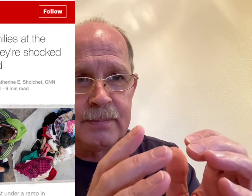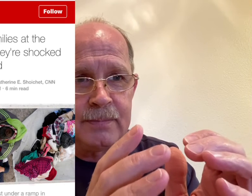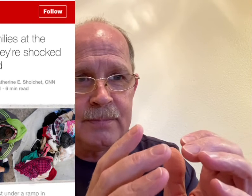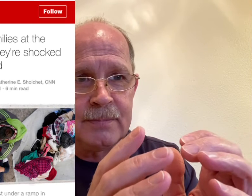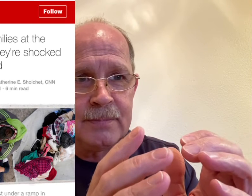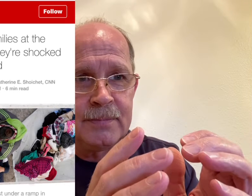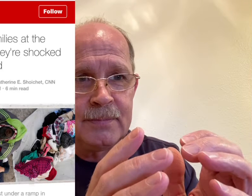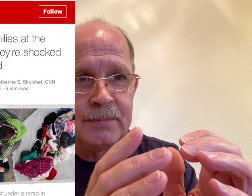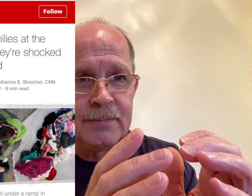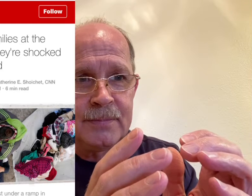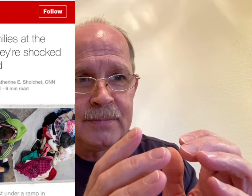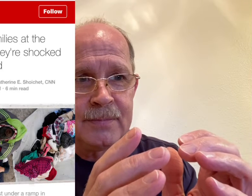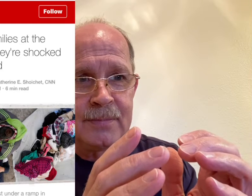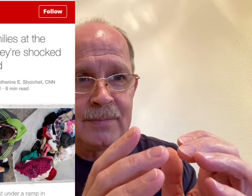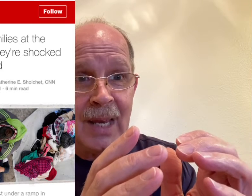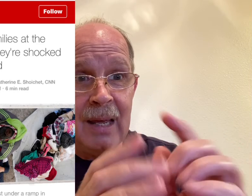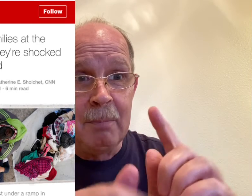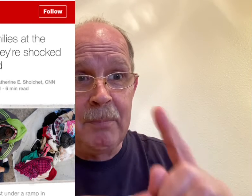border.